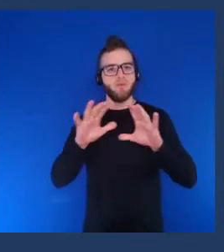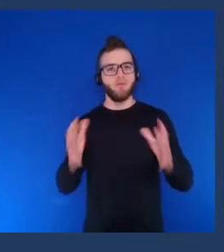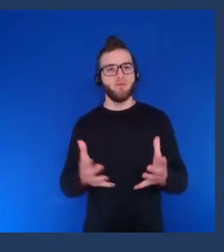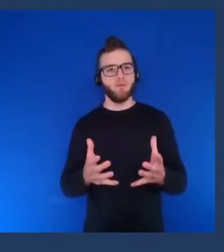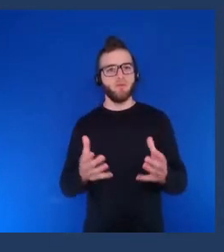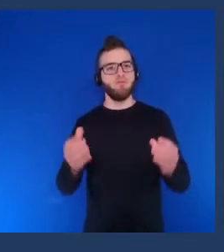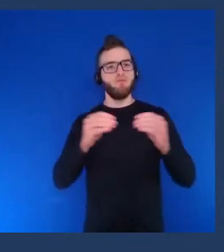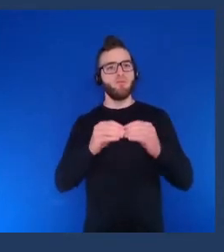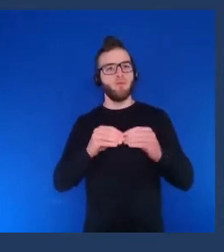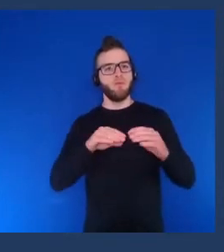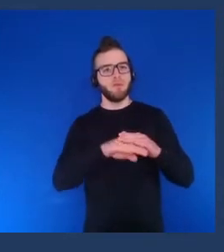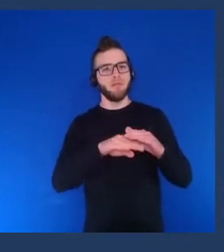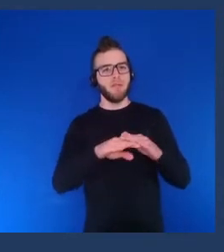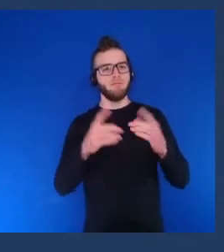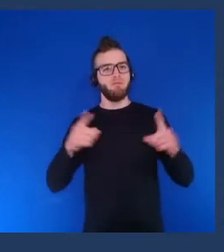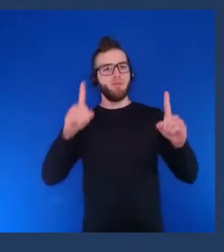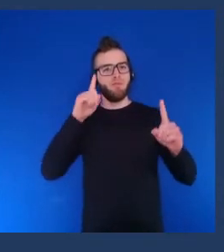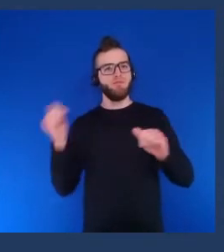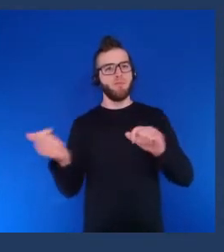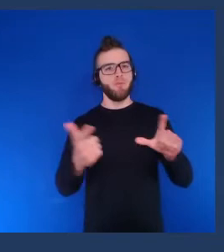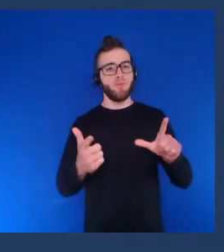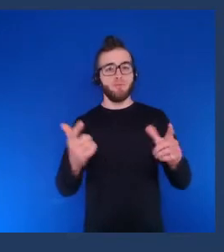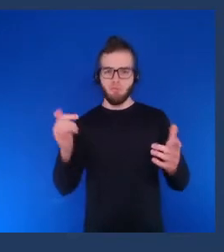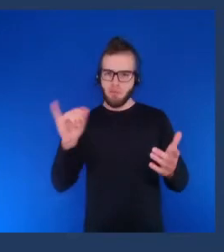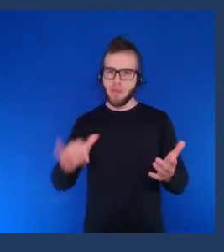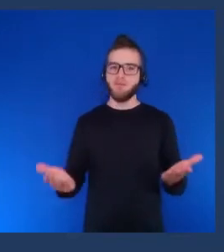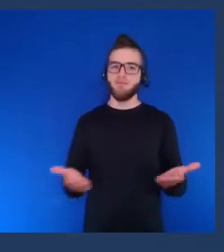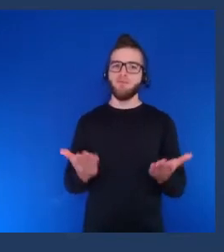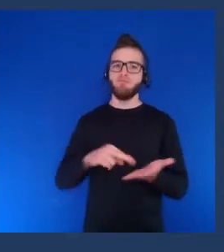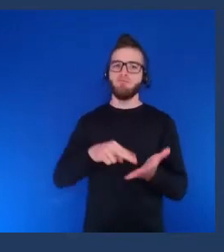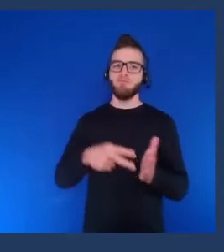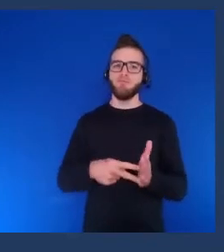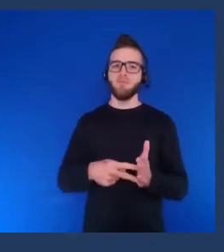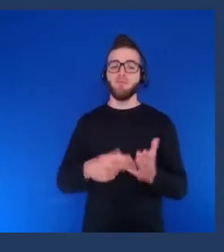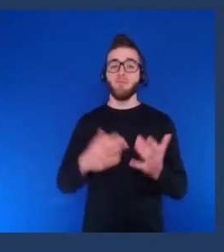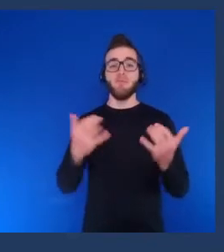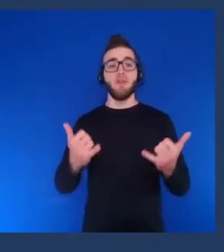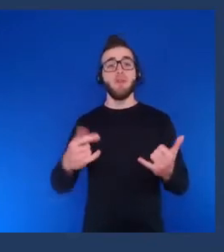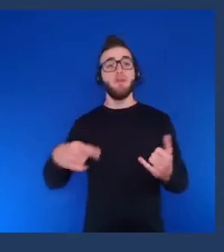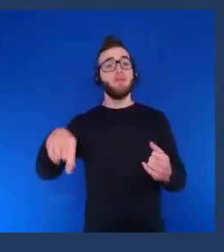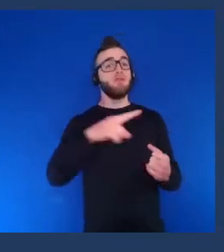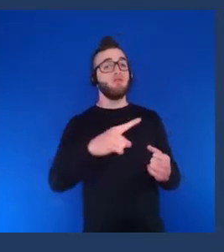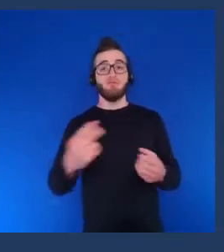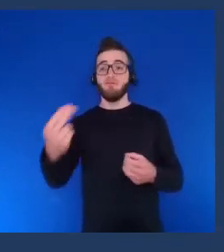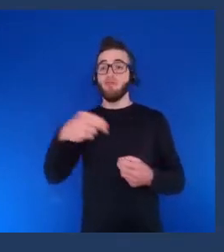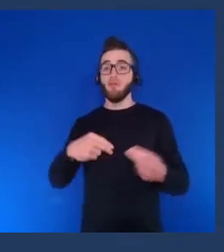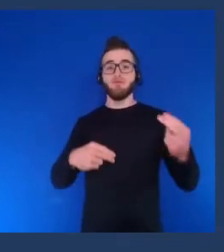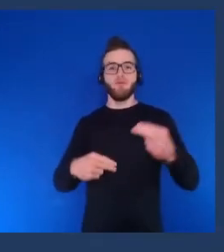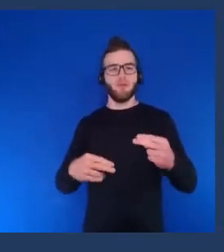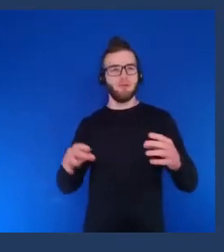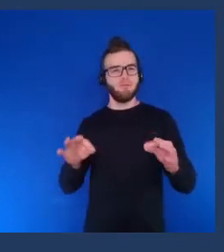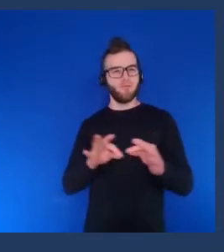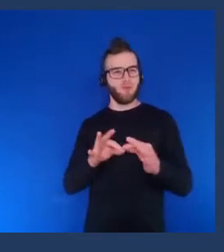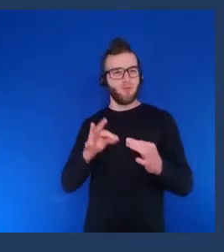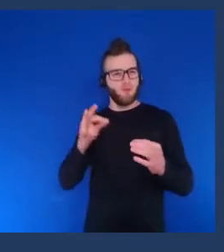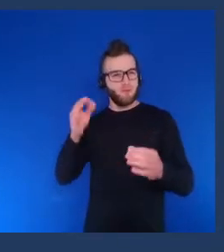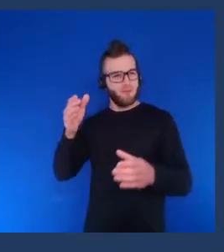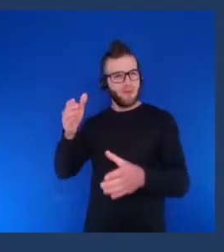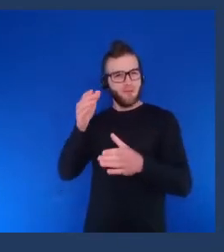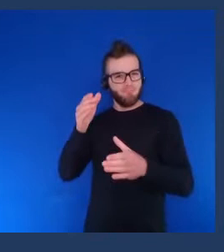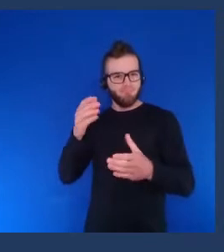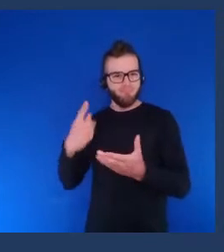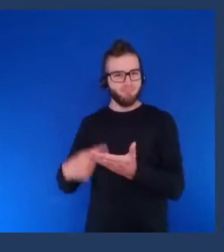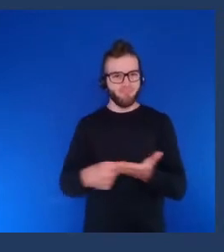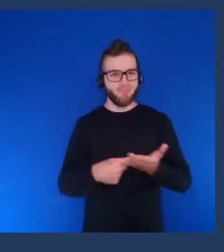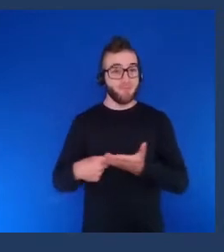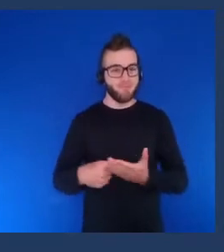do. So to everyone that's joining us, let's bring that intellect together. In other breaking news, we got to the bottom